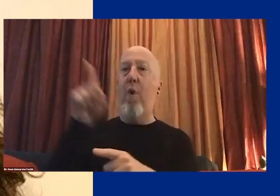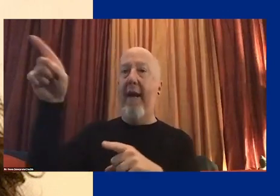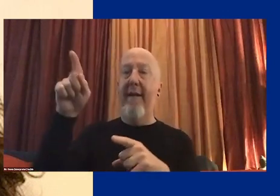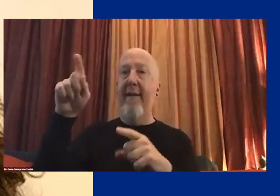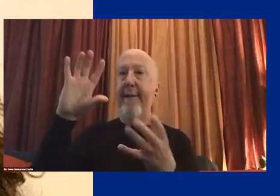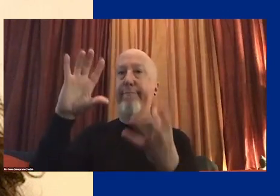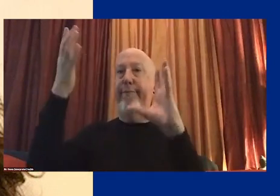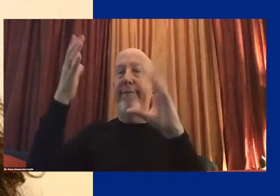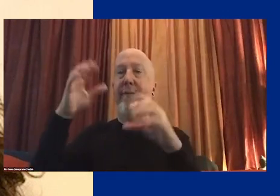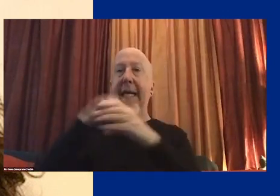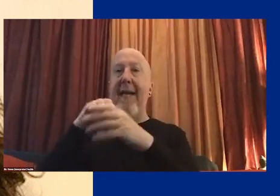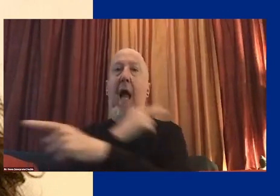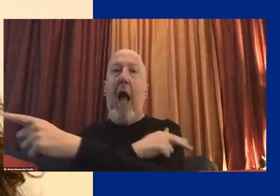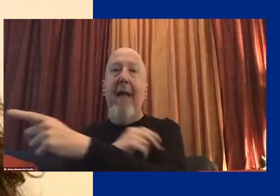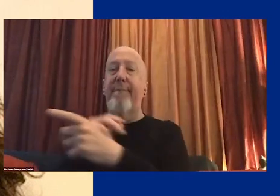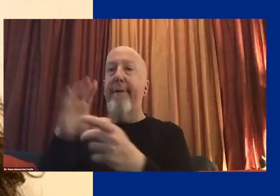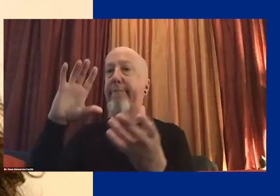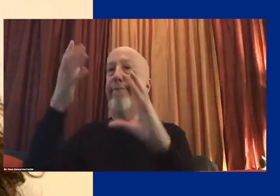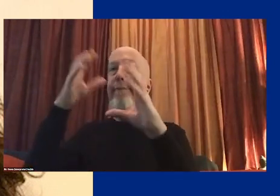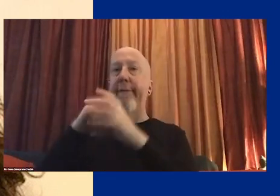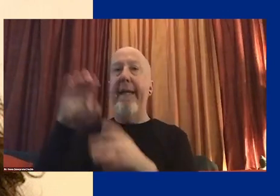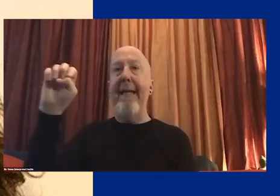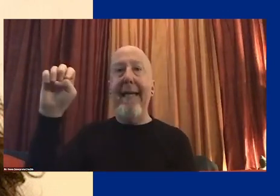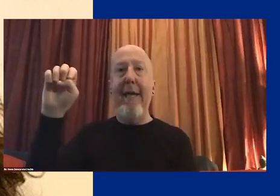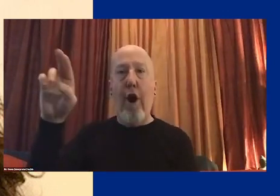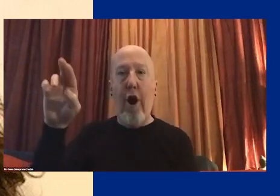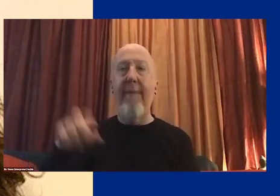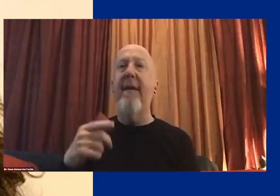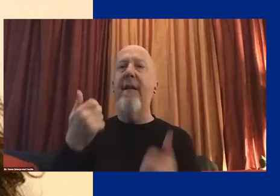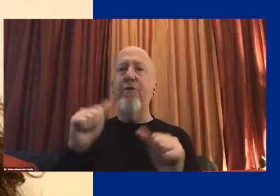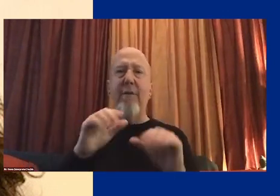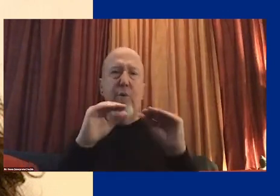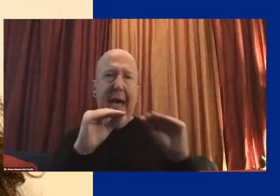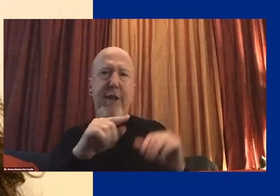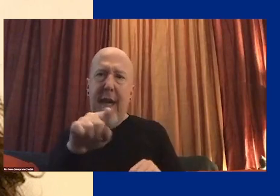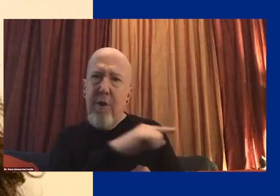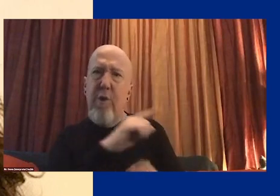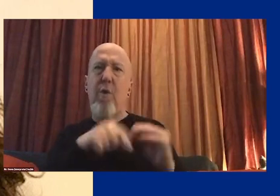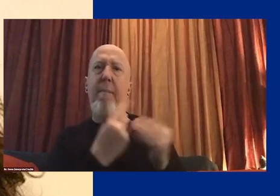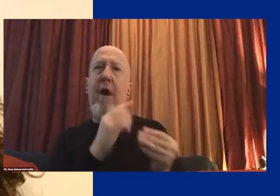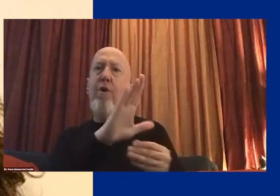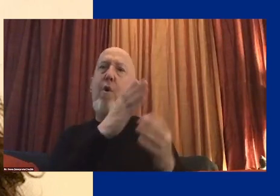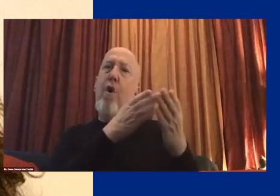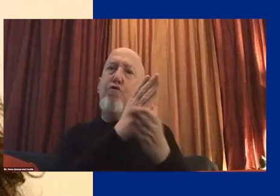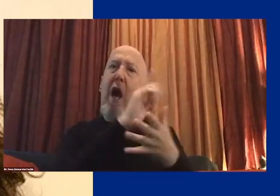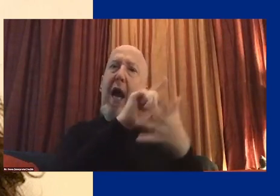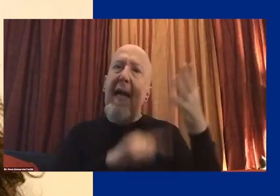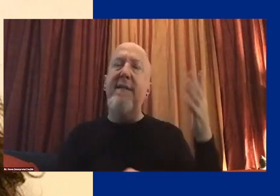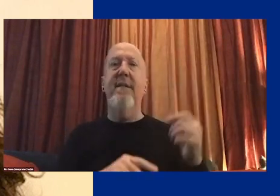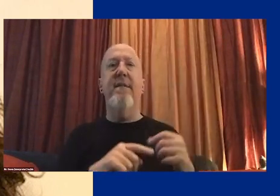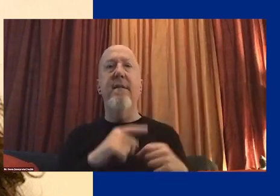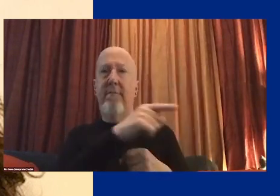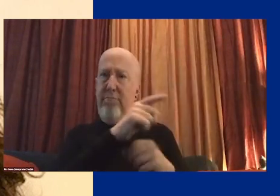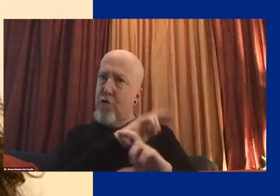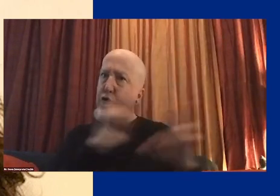in the hospital unit, which is trying to educate people about their rights, asking questions. We're going to